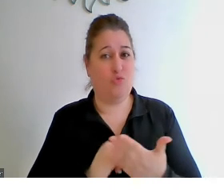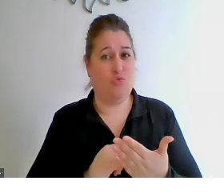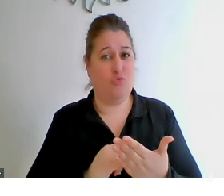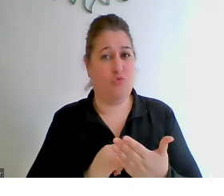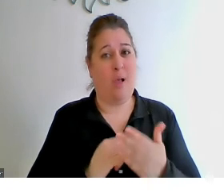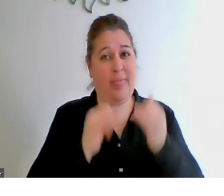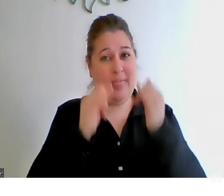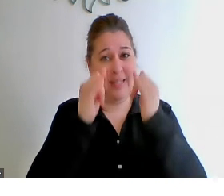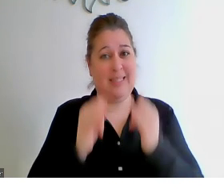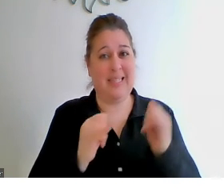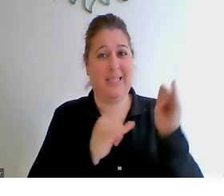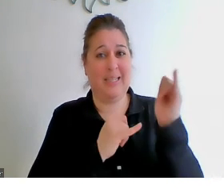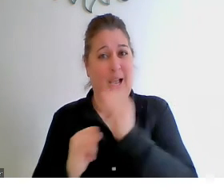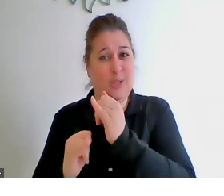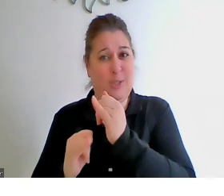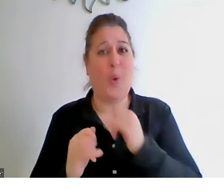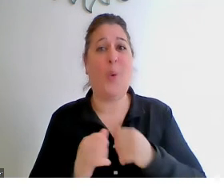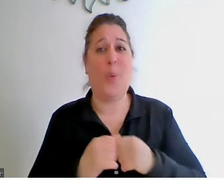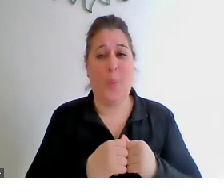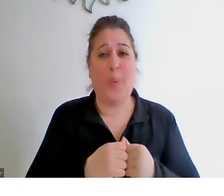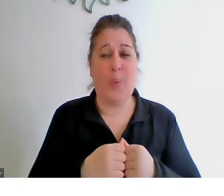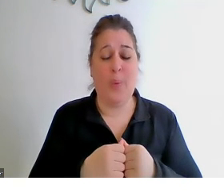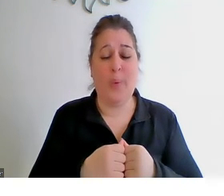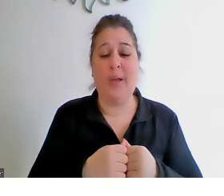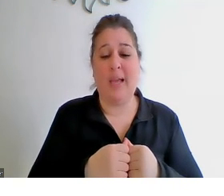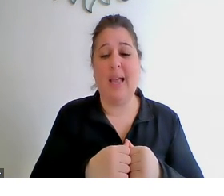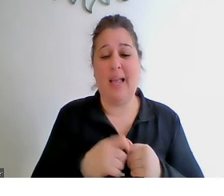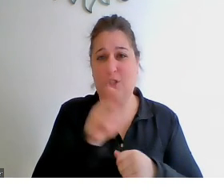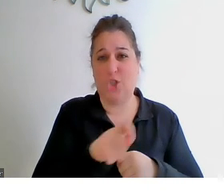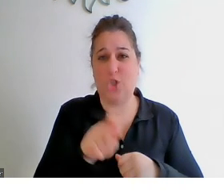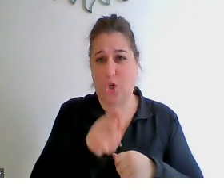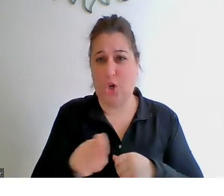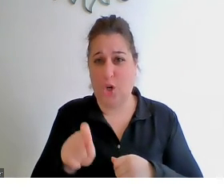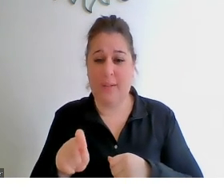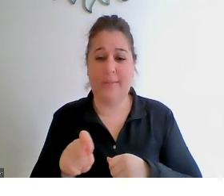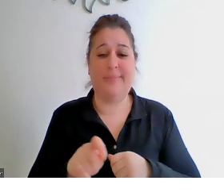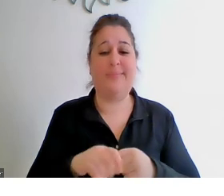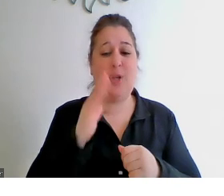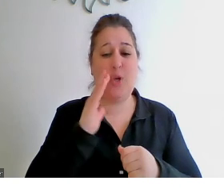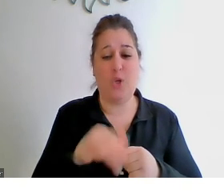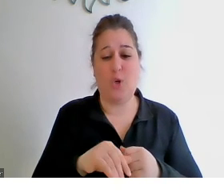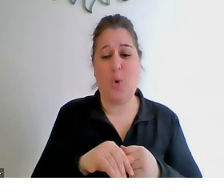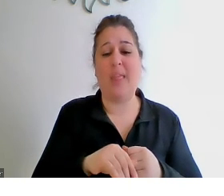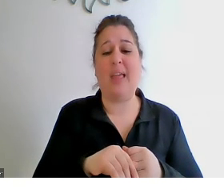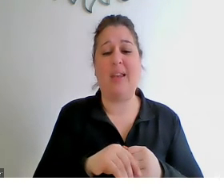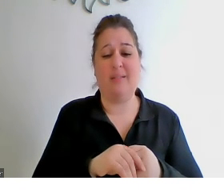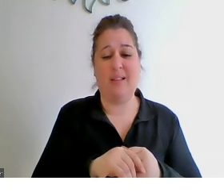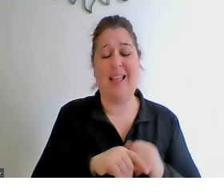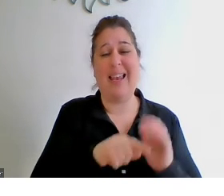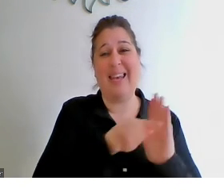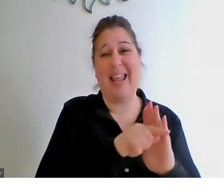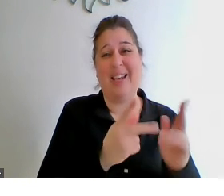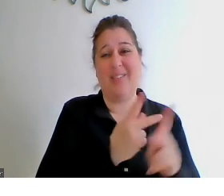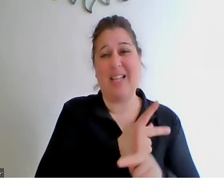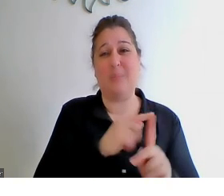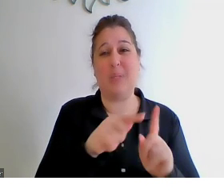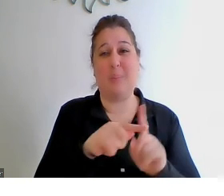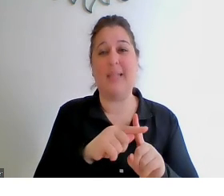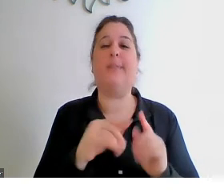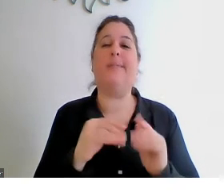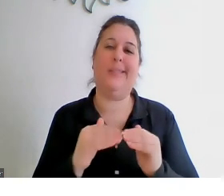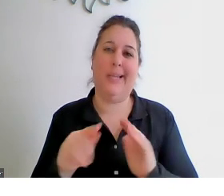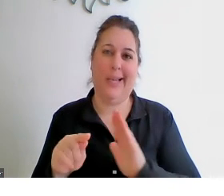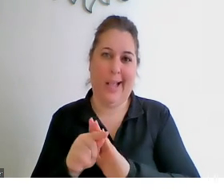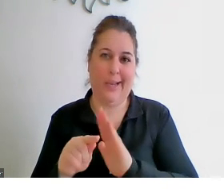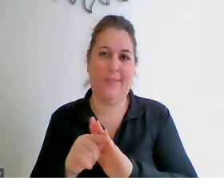problem. Okay, so 2 times 8, we said it was 16. A negative times a positive, so a negative times a